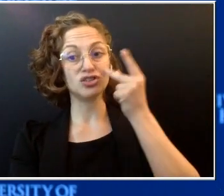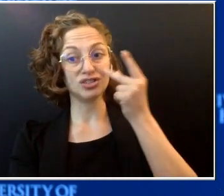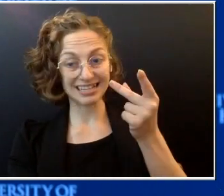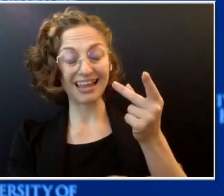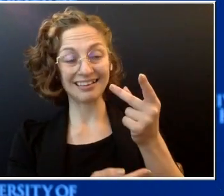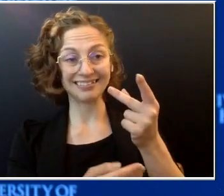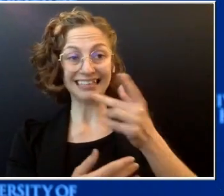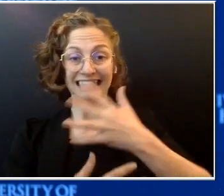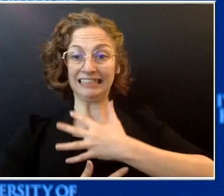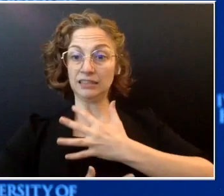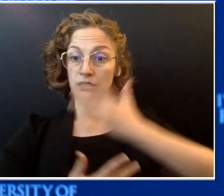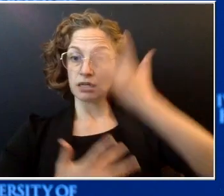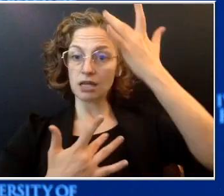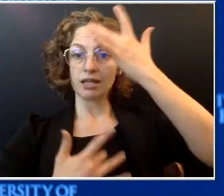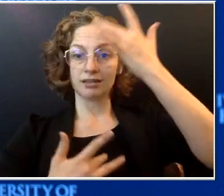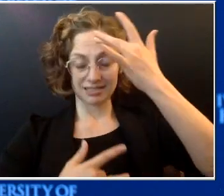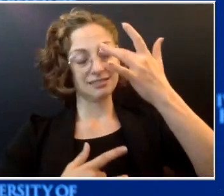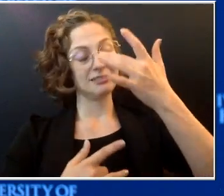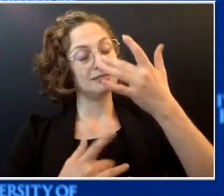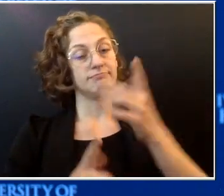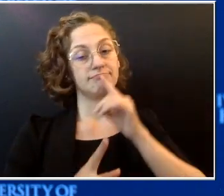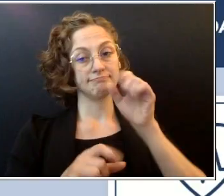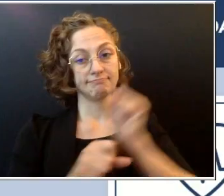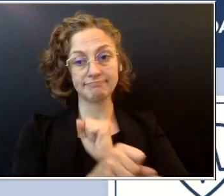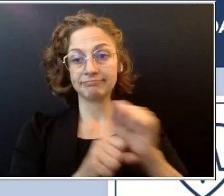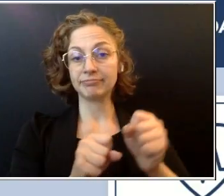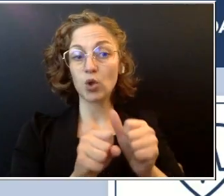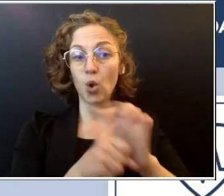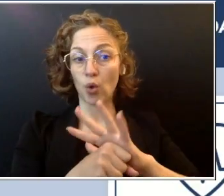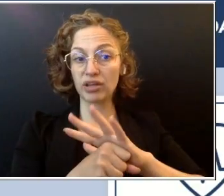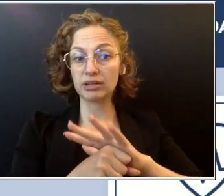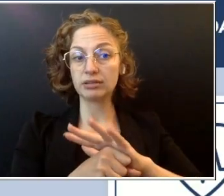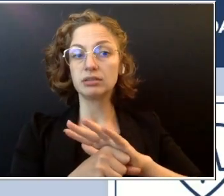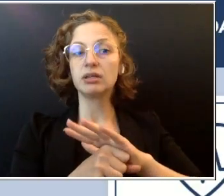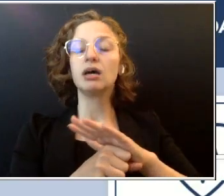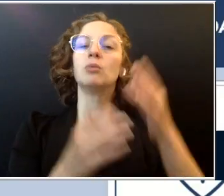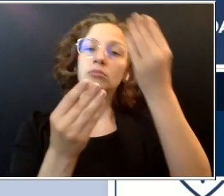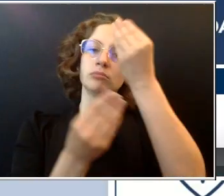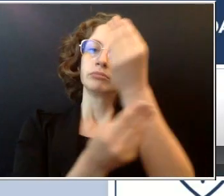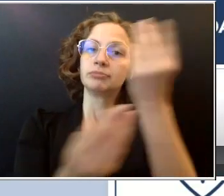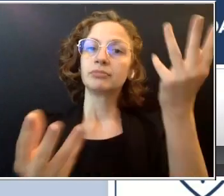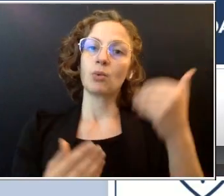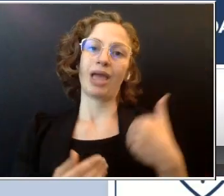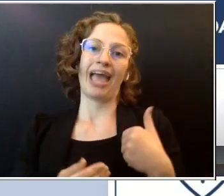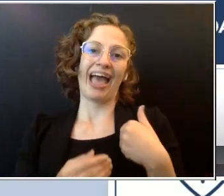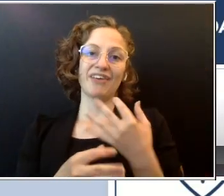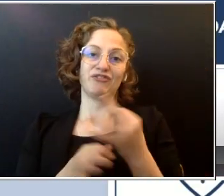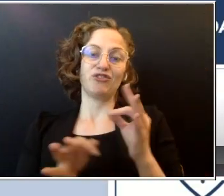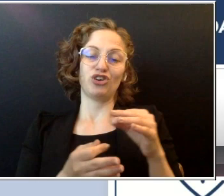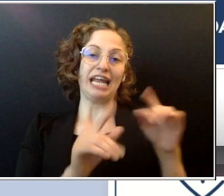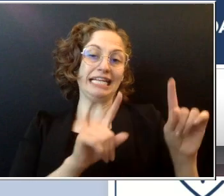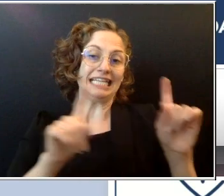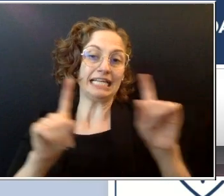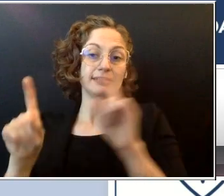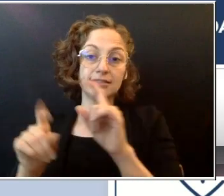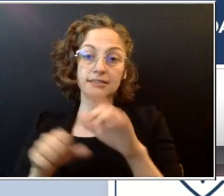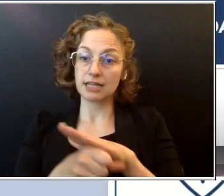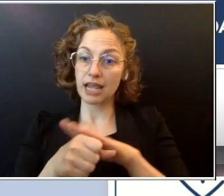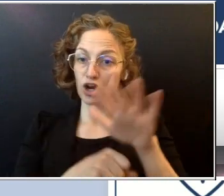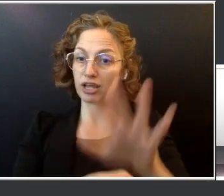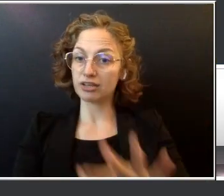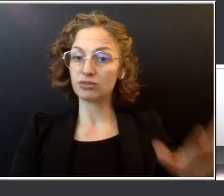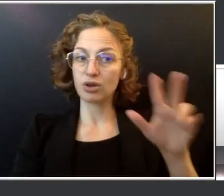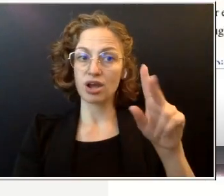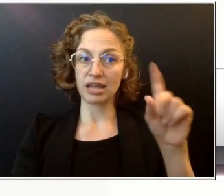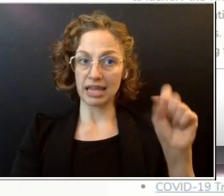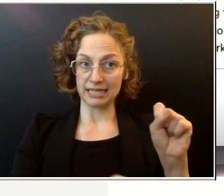should point out too that there are free testing areas and sites around Kansas. And if you go to this website, this